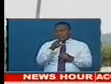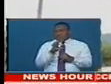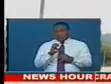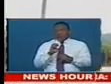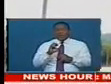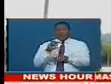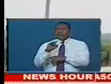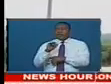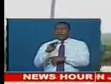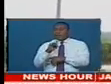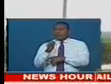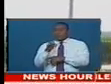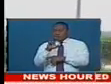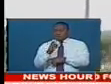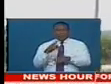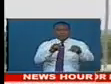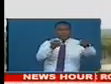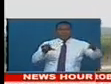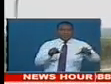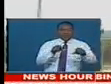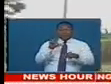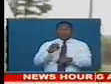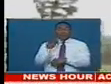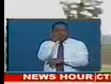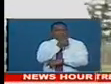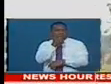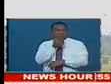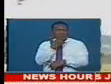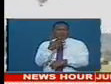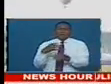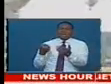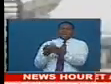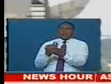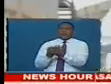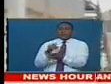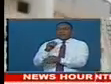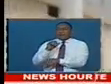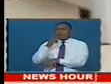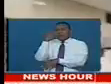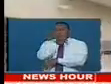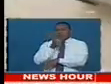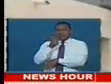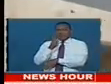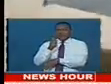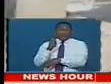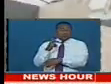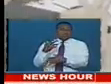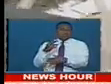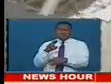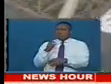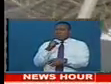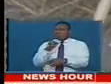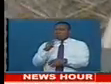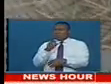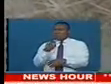project, a South African entity with funding from the African Renaissance Fund. The Director General of the Ghana Atomic